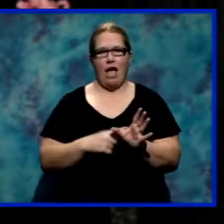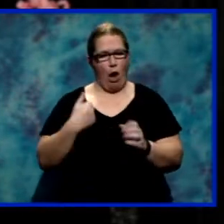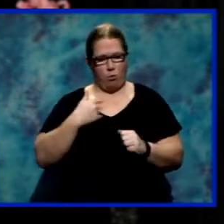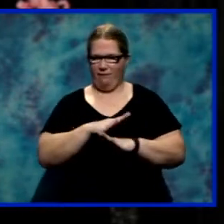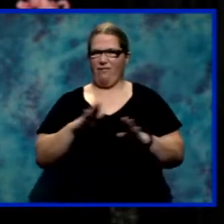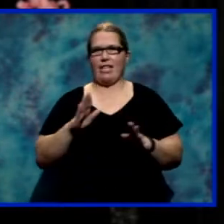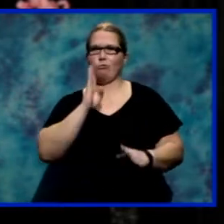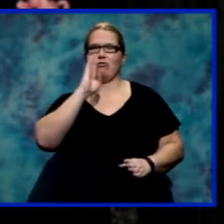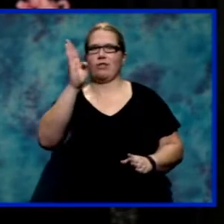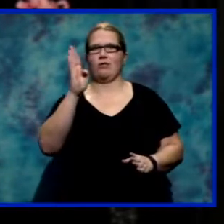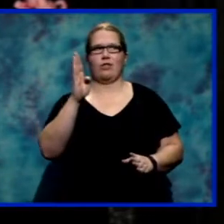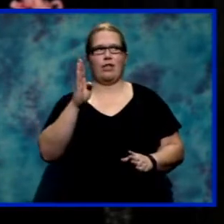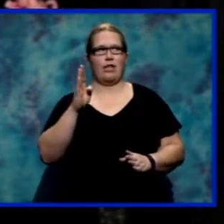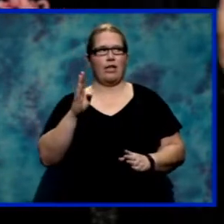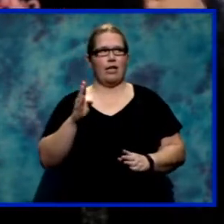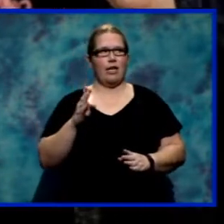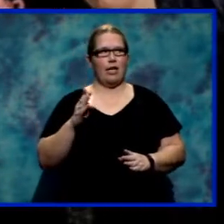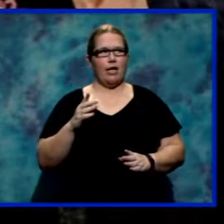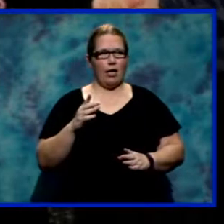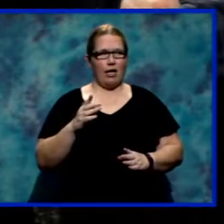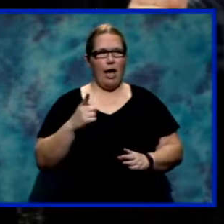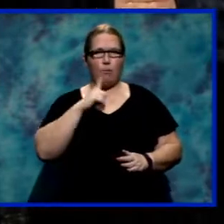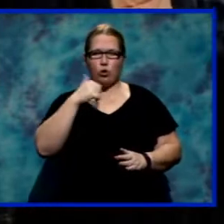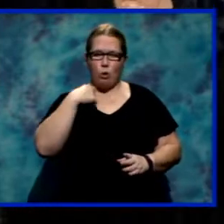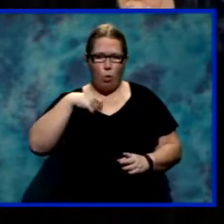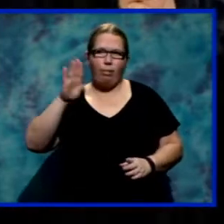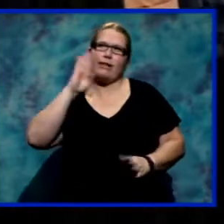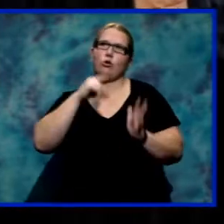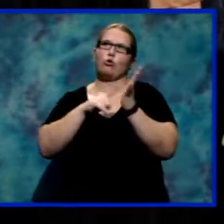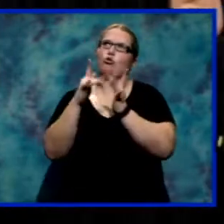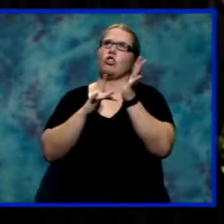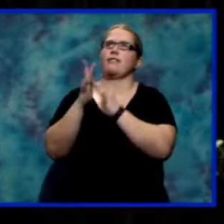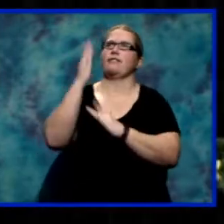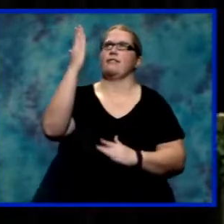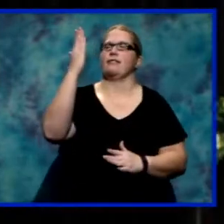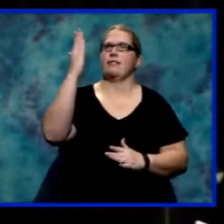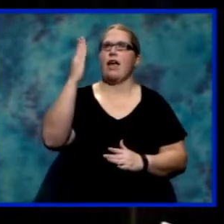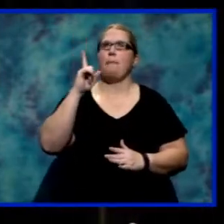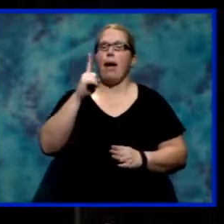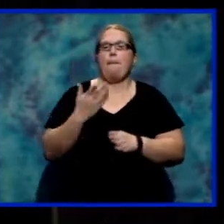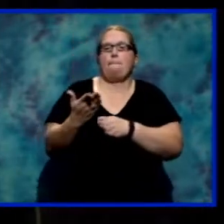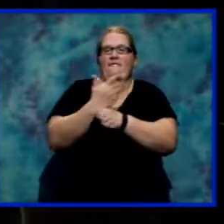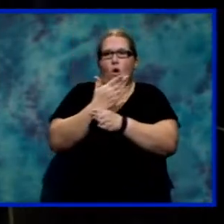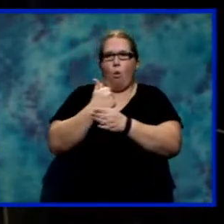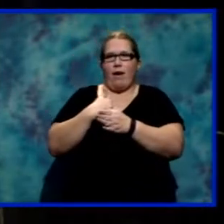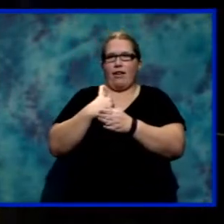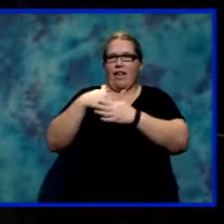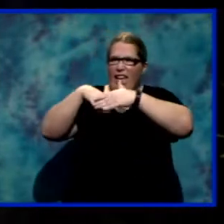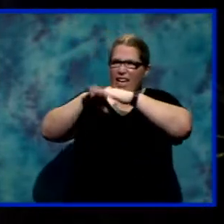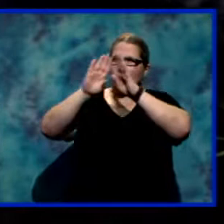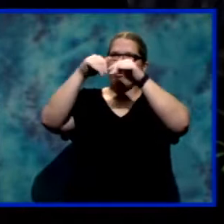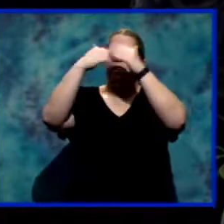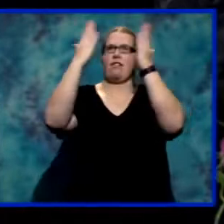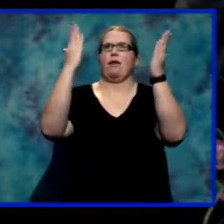preaching because I'm going to listen to Jesus. But before we get to heaven and before we experience all